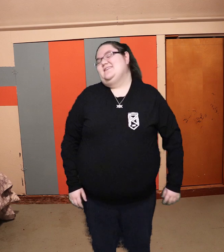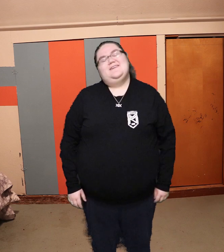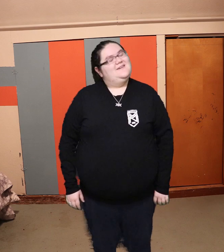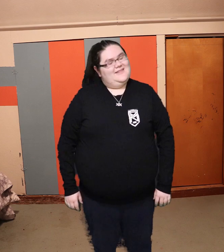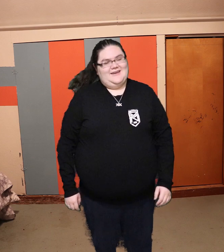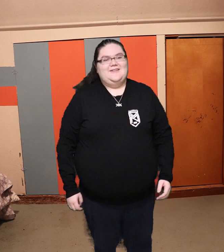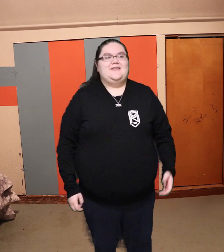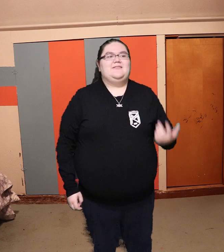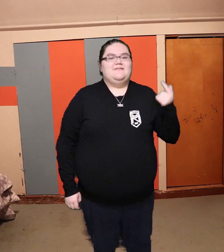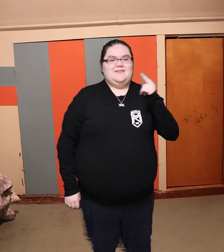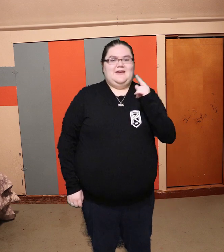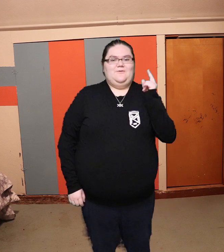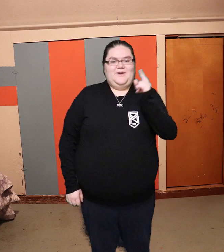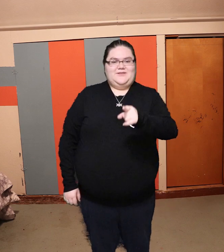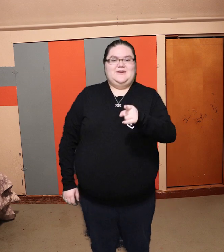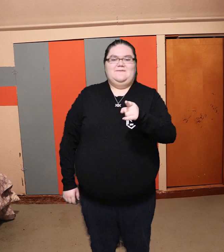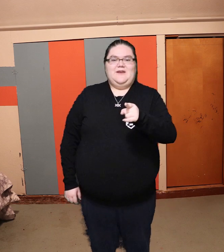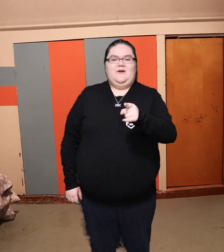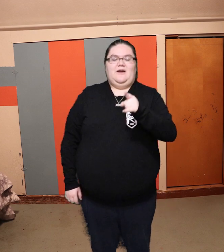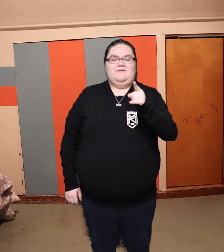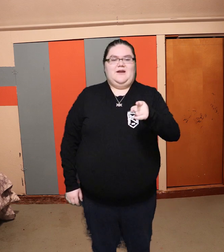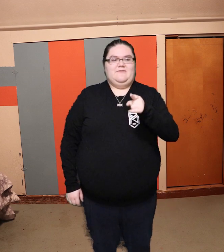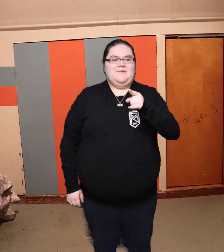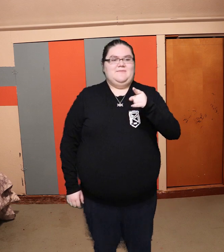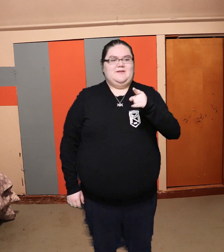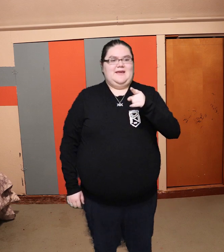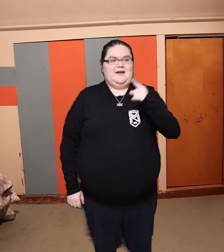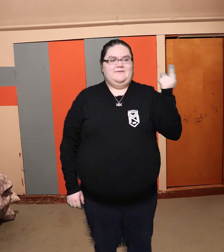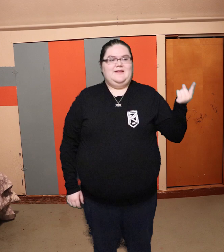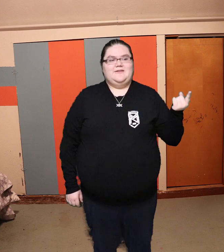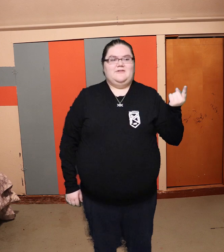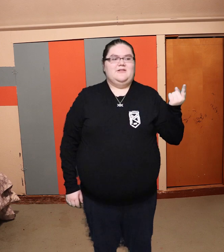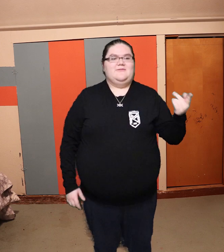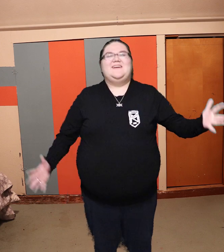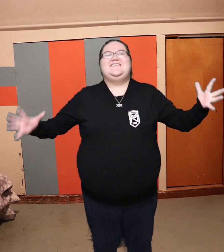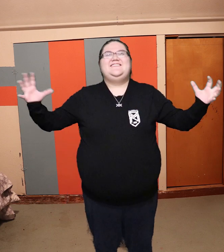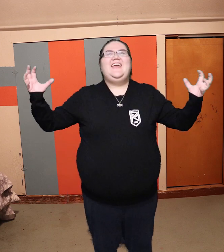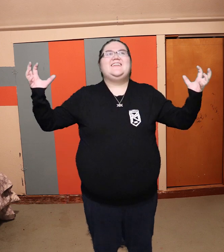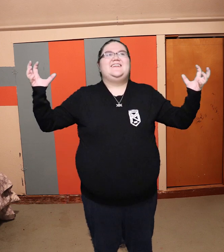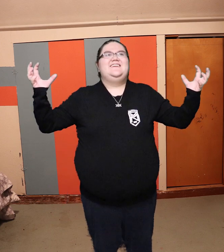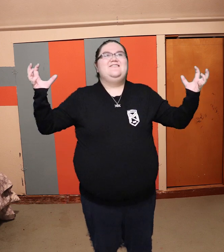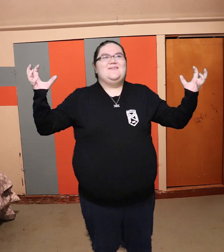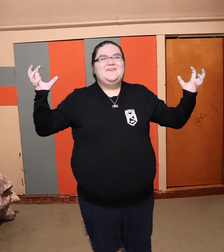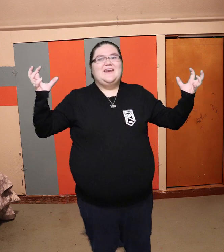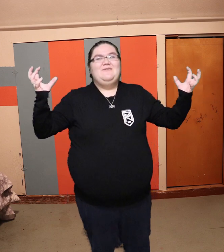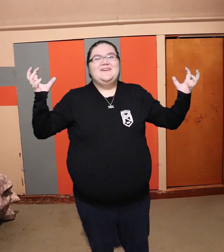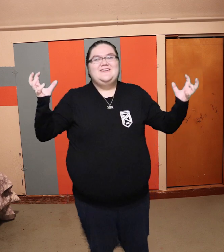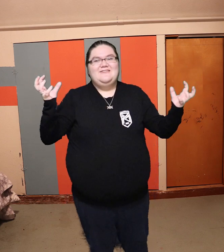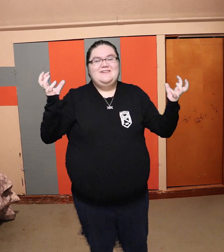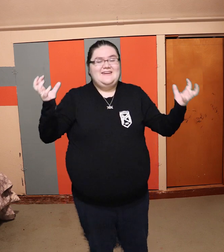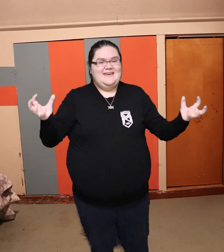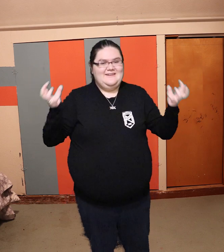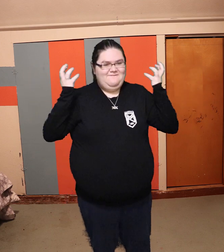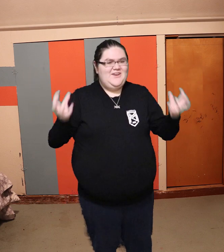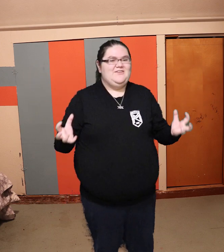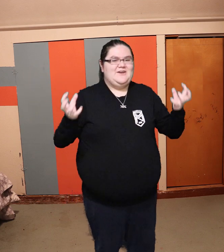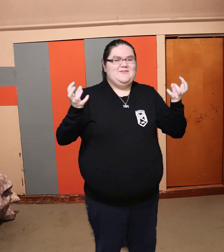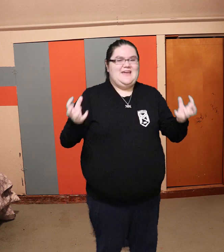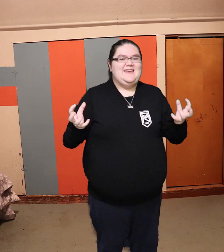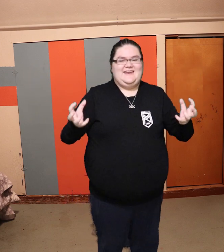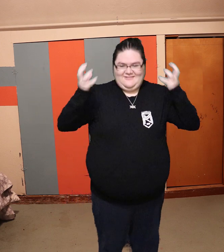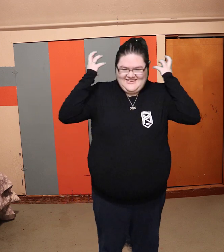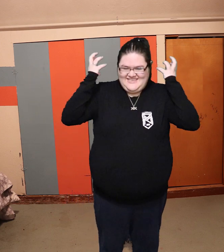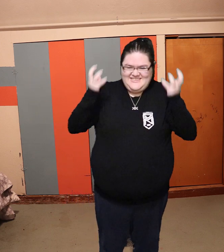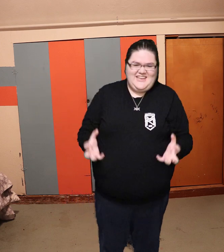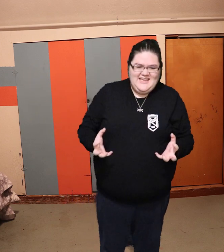videos. Like, because now that I was like watching a video, I realized earlier, I'm like, dang it, I didn't do something that I wanted to do in a video that I